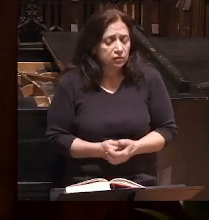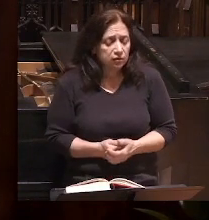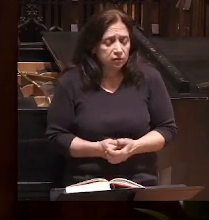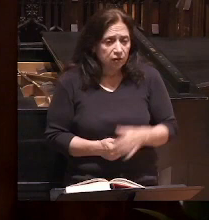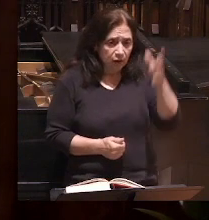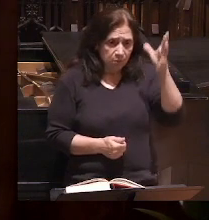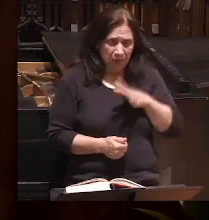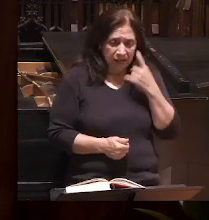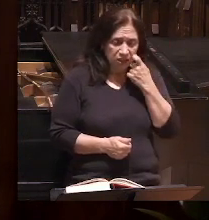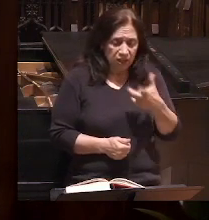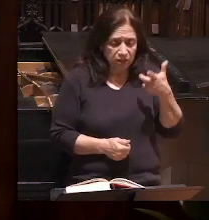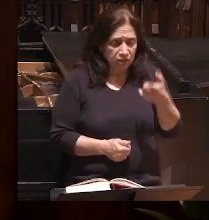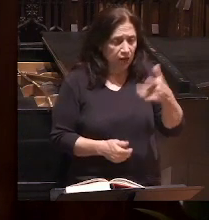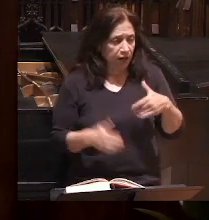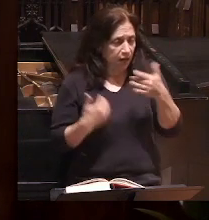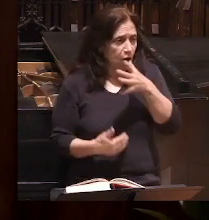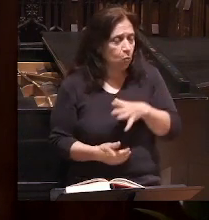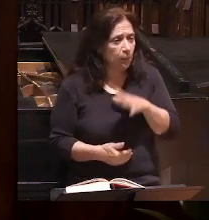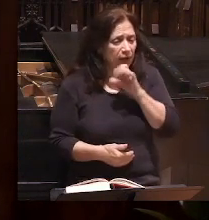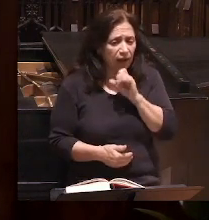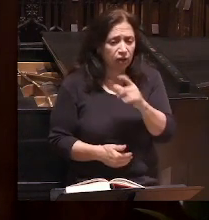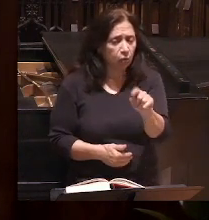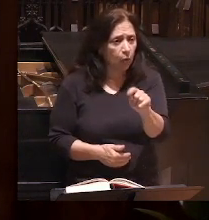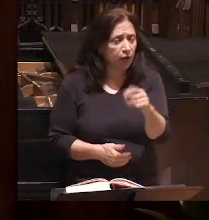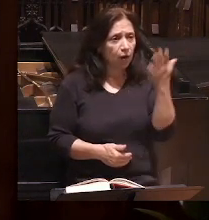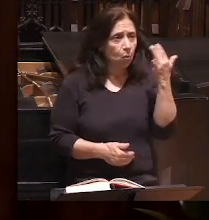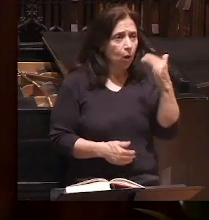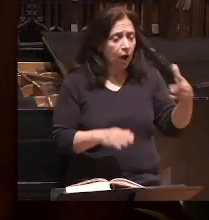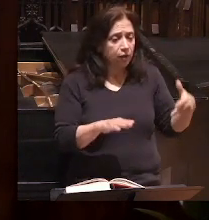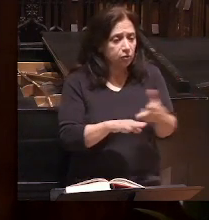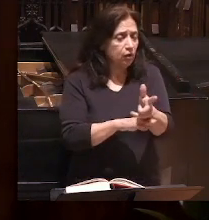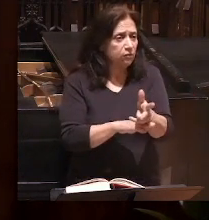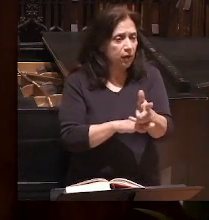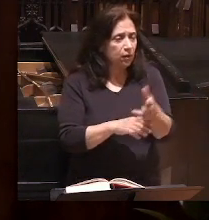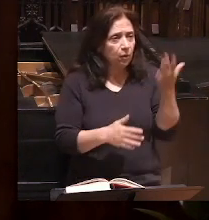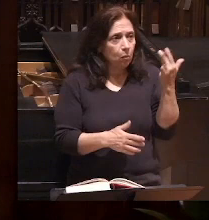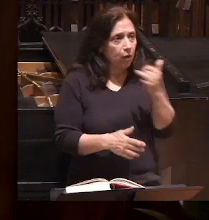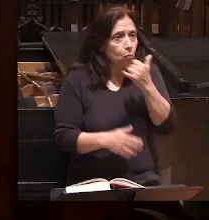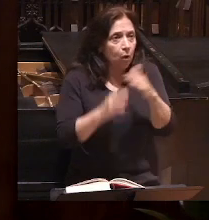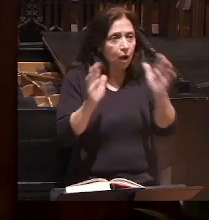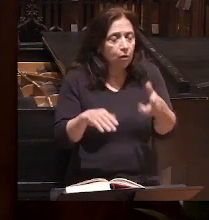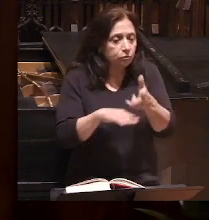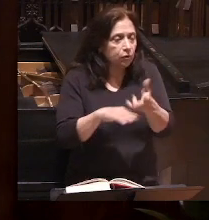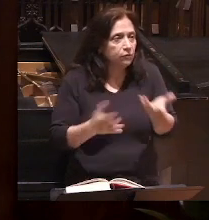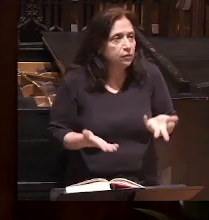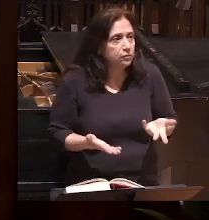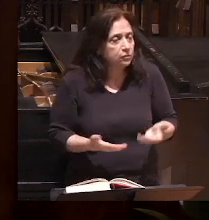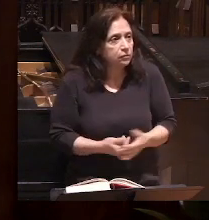A man just shot a young woman, 20 years old, for driving up the wrong driveway.